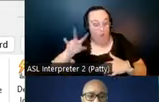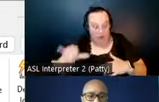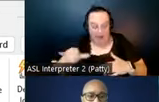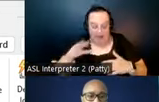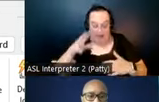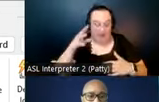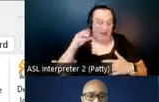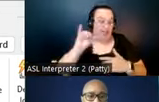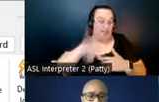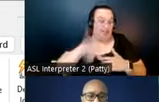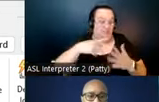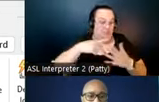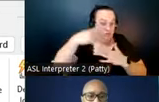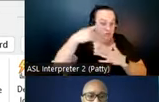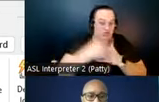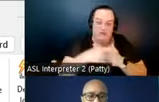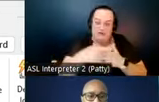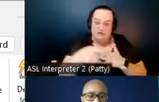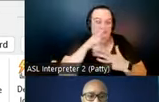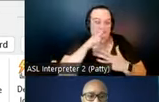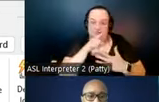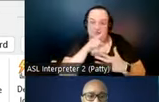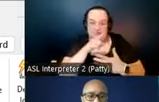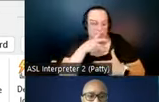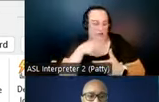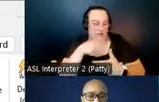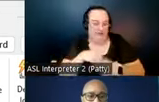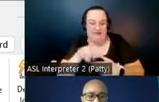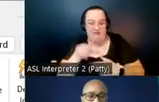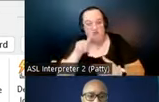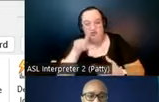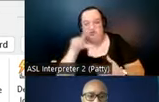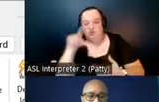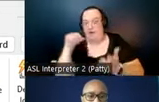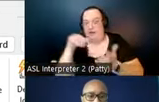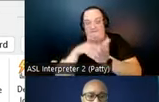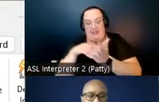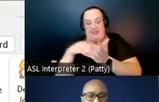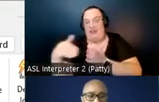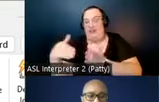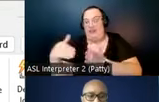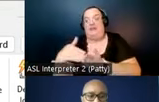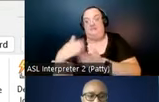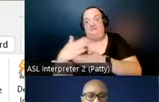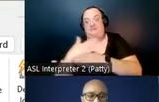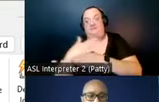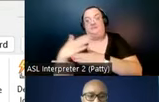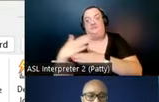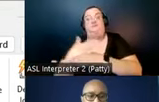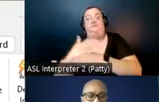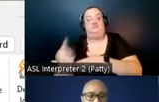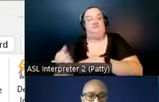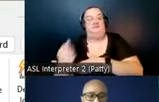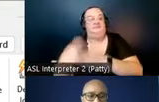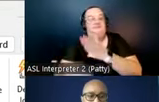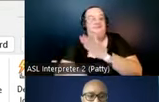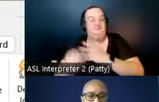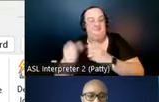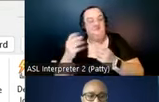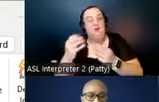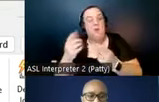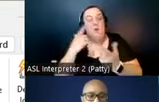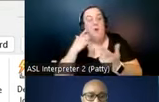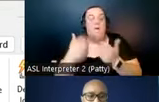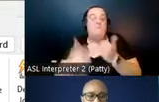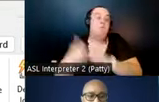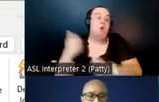this project is right in that $20 million range. And so, you know, most of